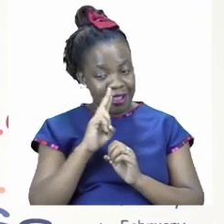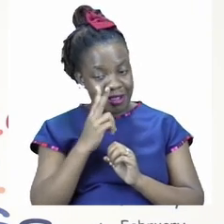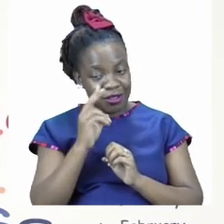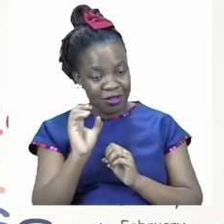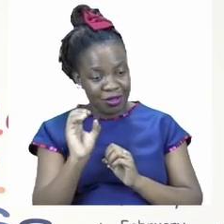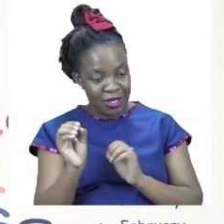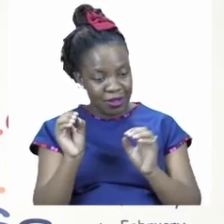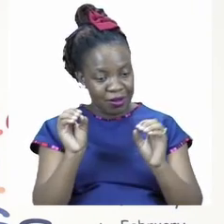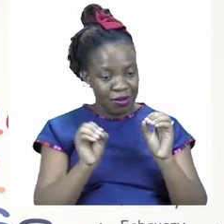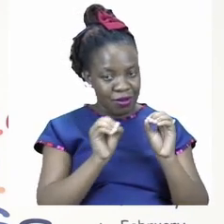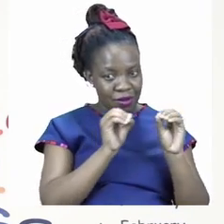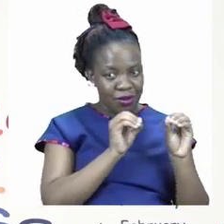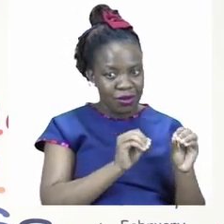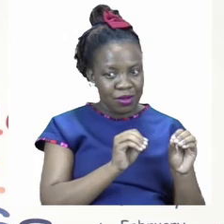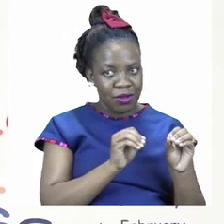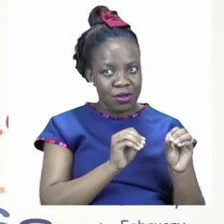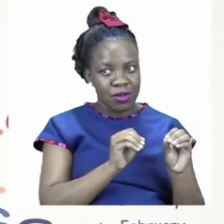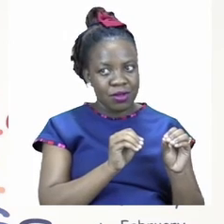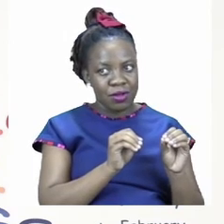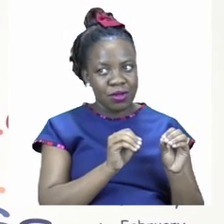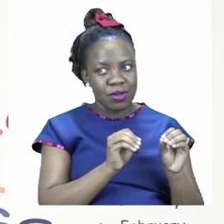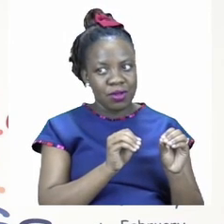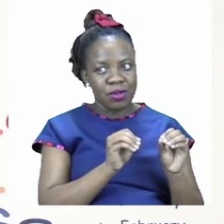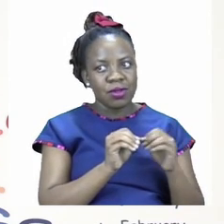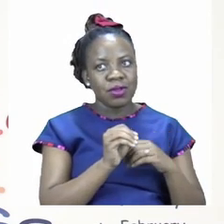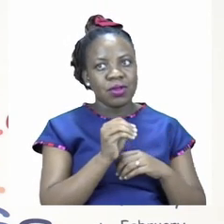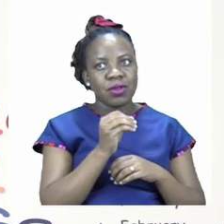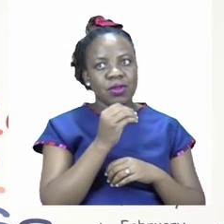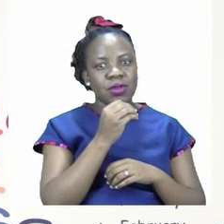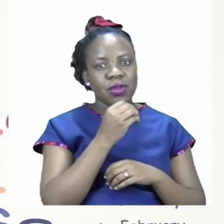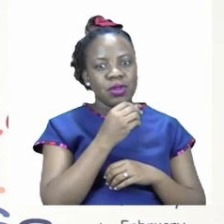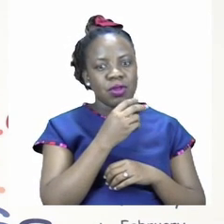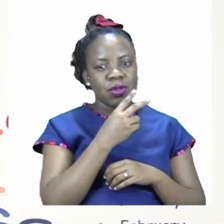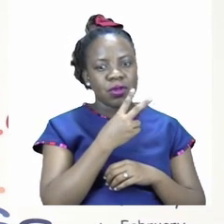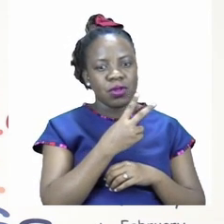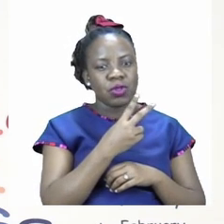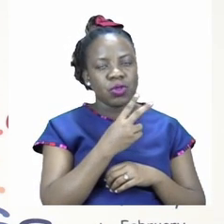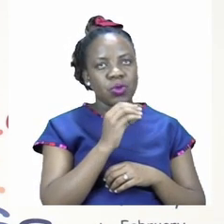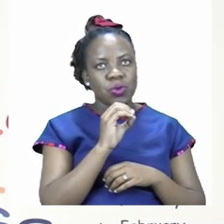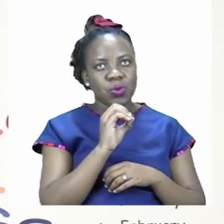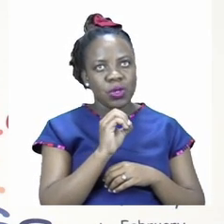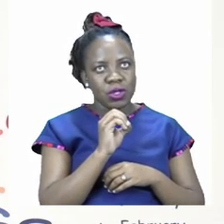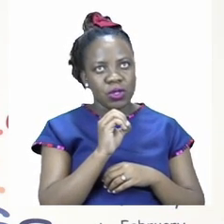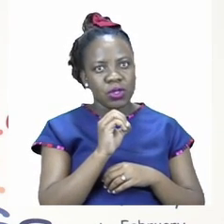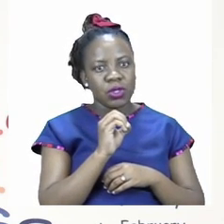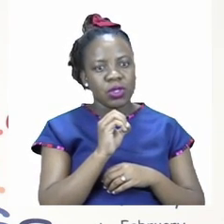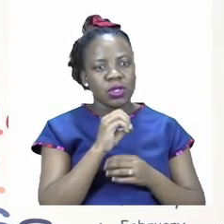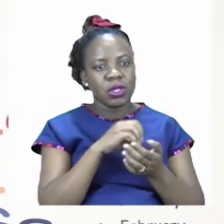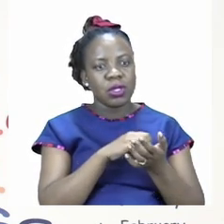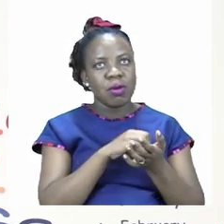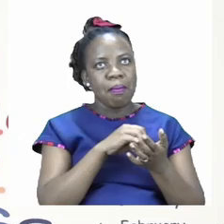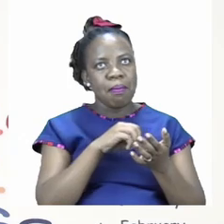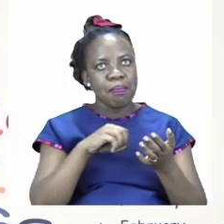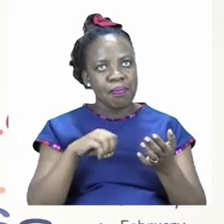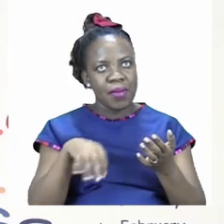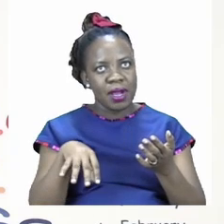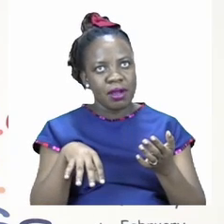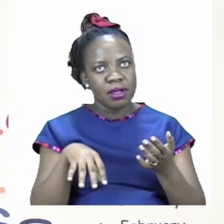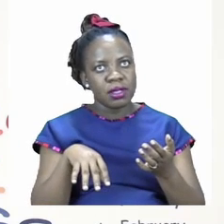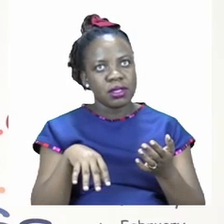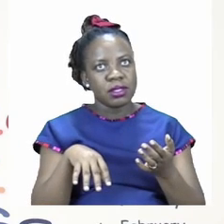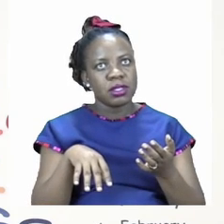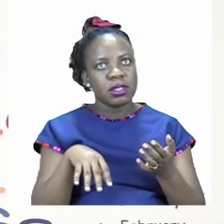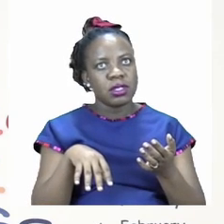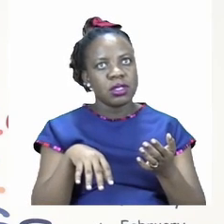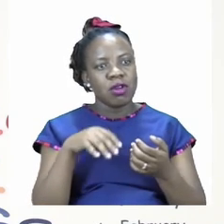is 20, and use it to form the next part of our sum, which is 20